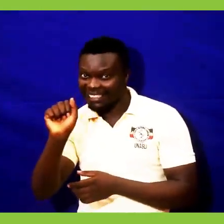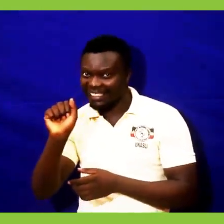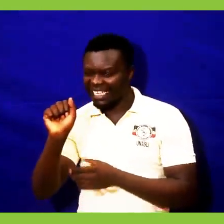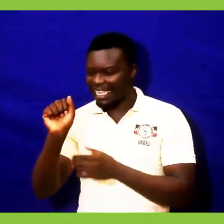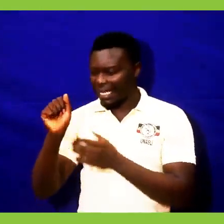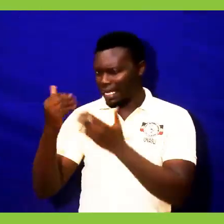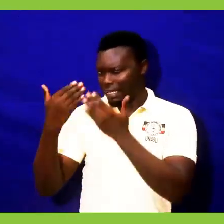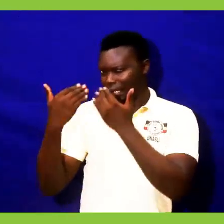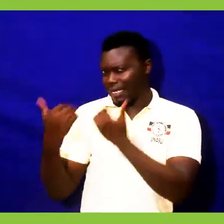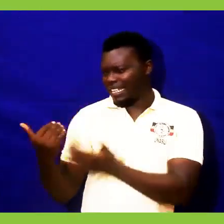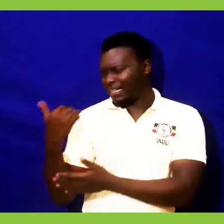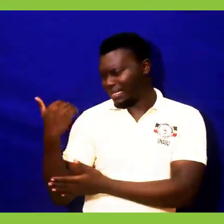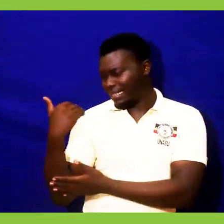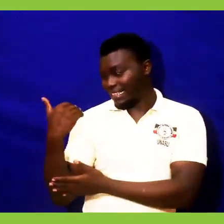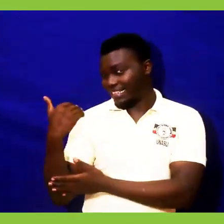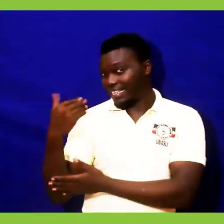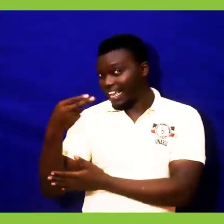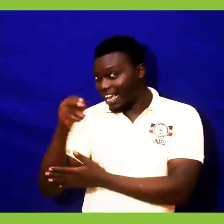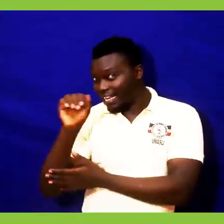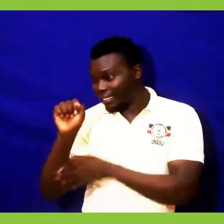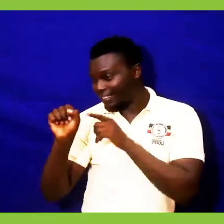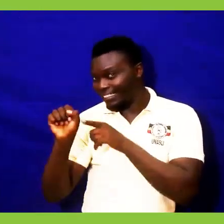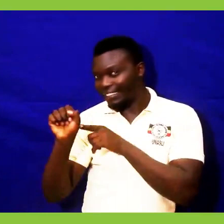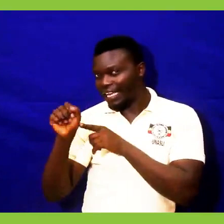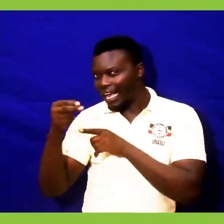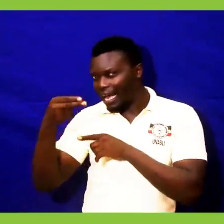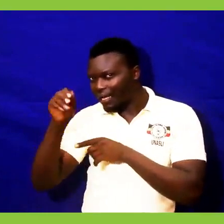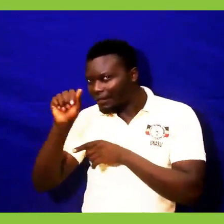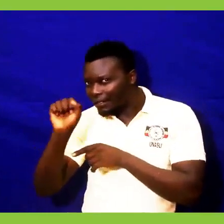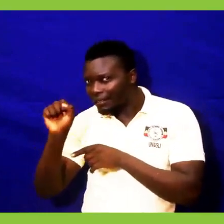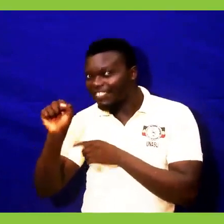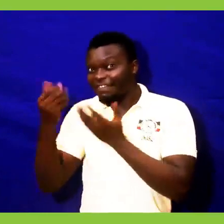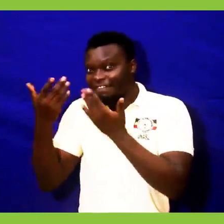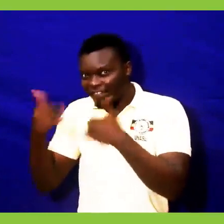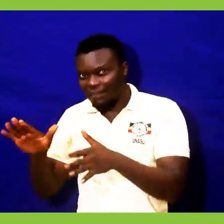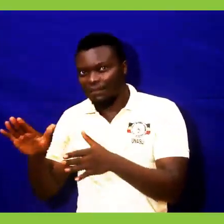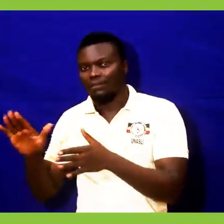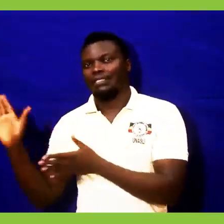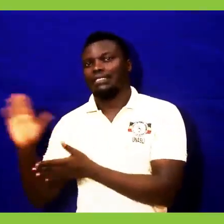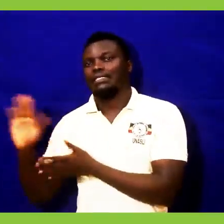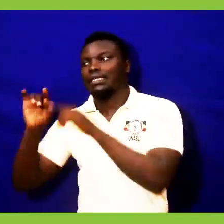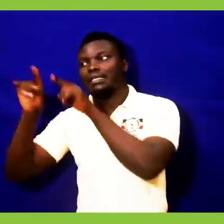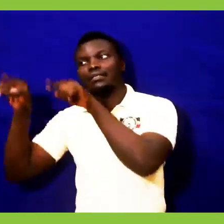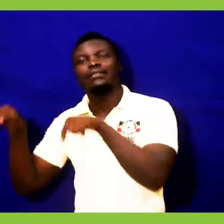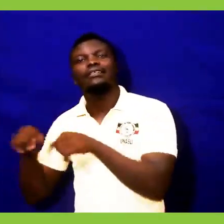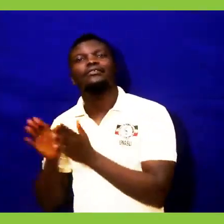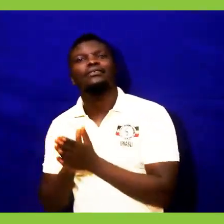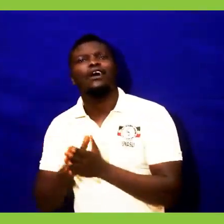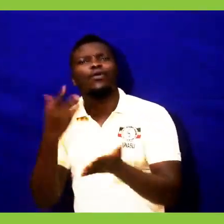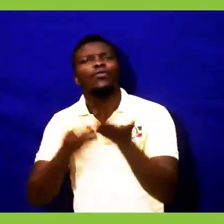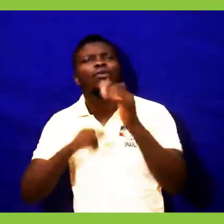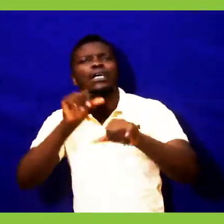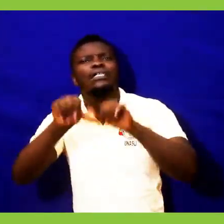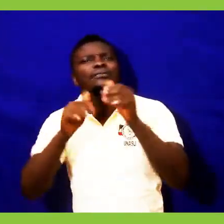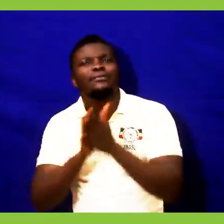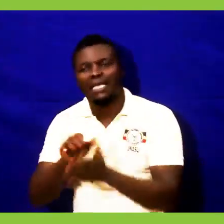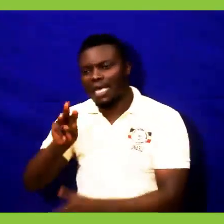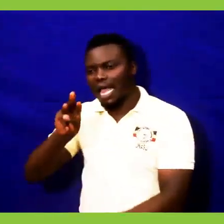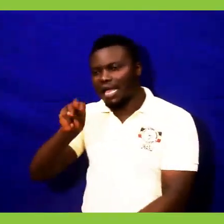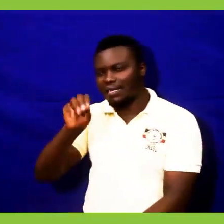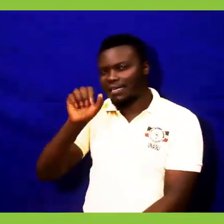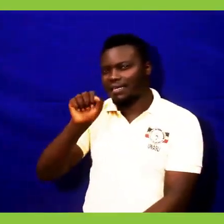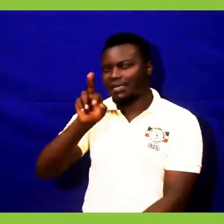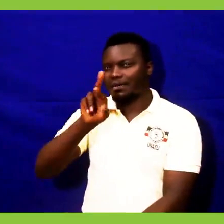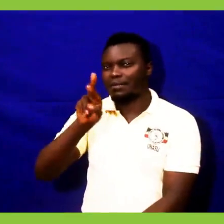Musa has just cleaned the blackboard. What about Mary? We're going to